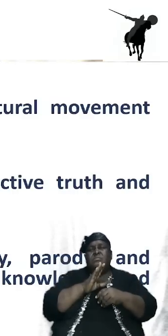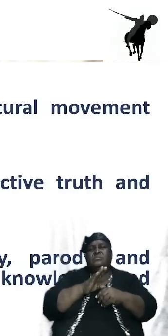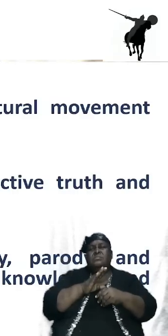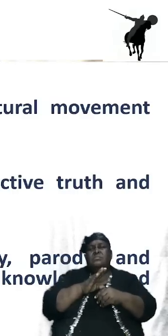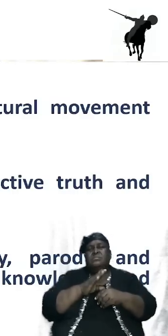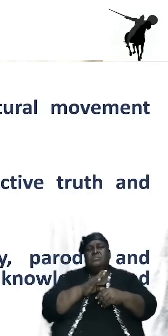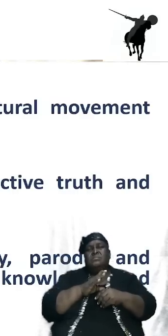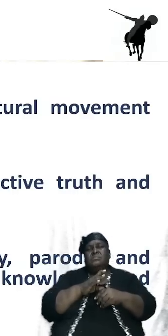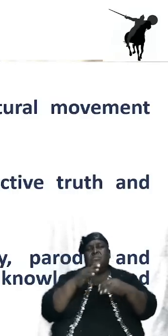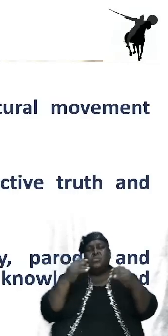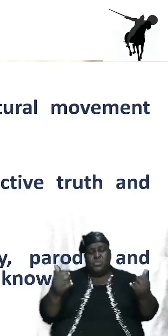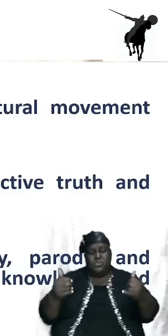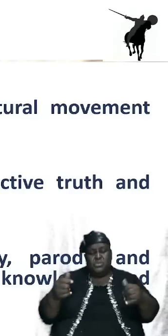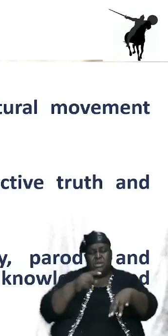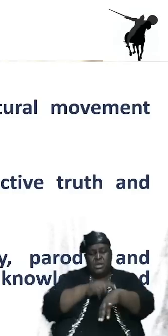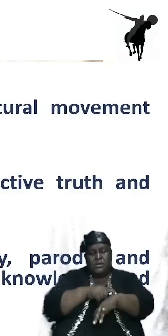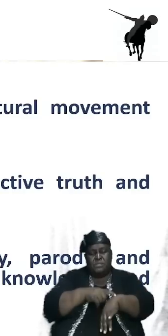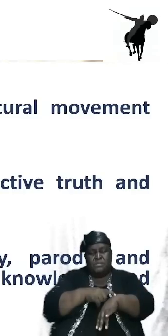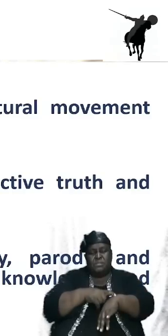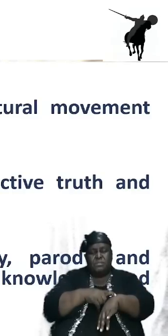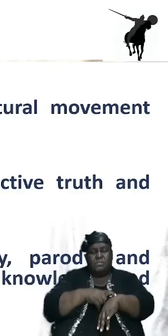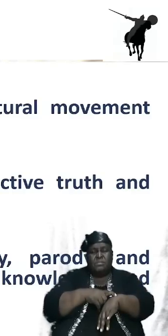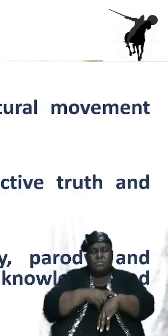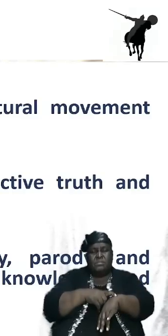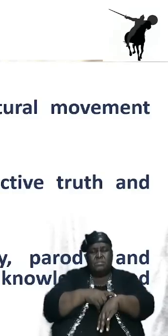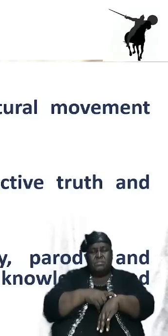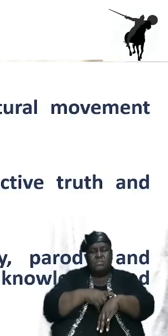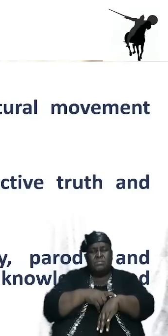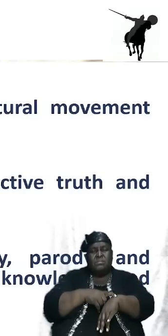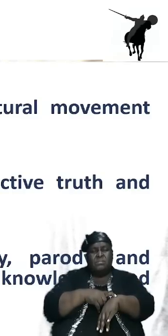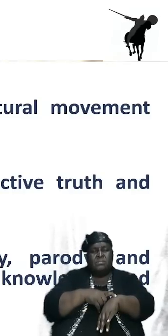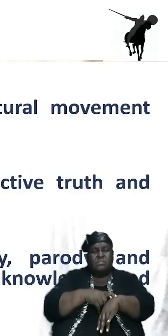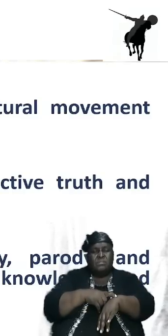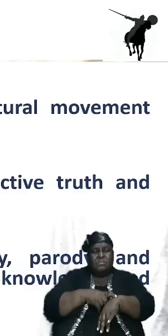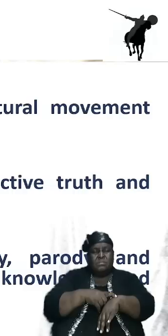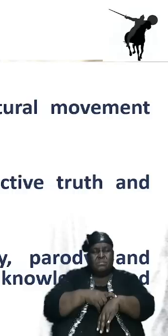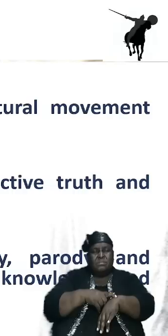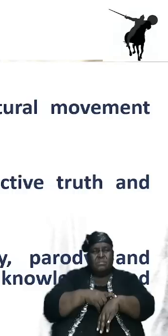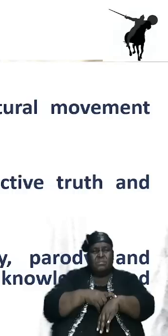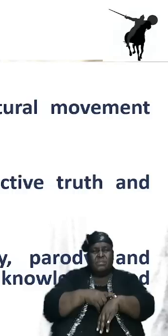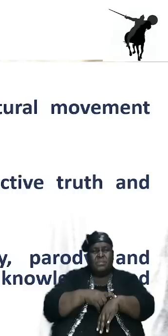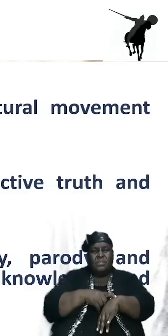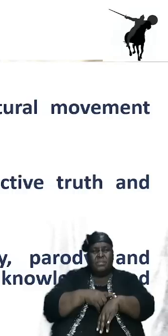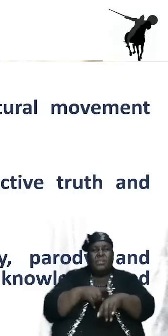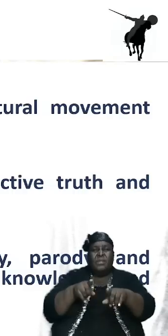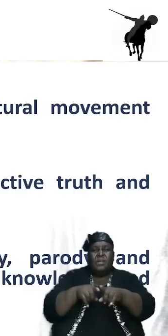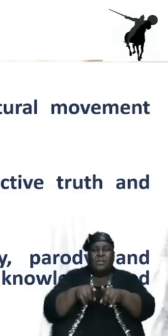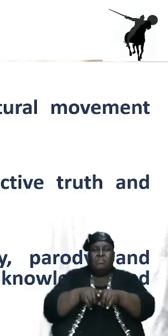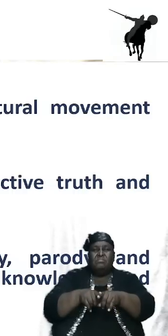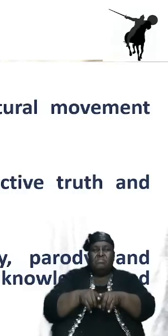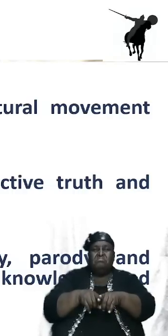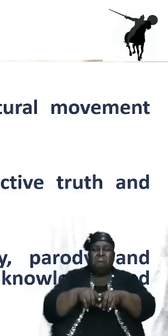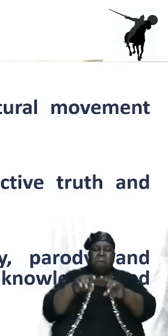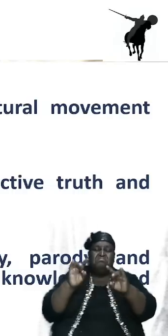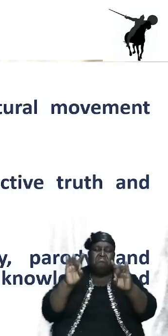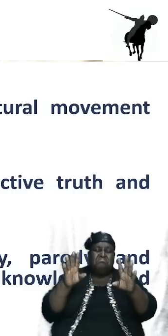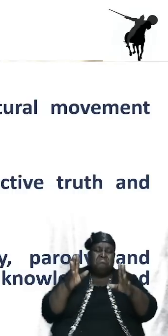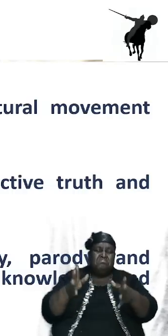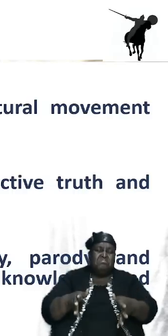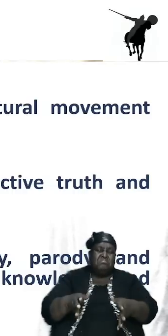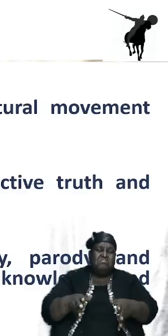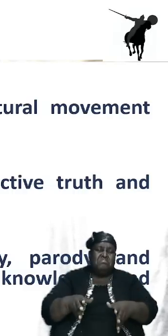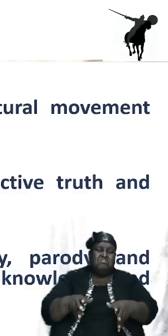modern time, that was the boom. You had, and that was the time where you start having like the introduction of atheism and stuff like that. Because